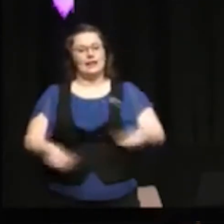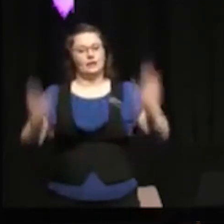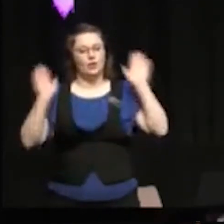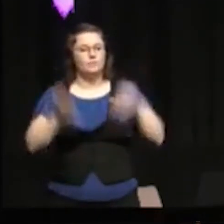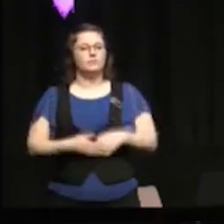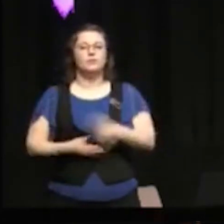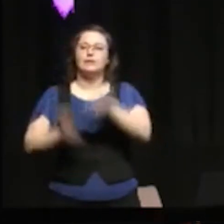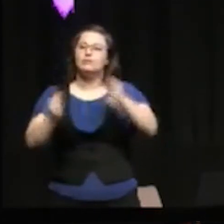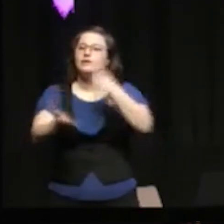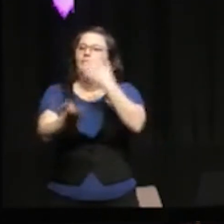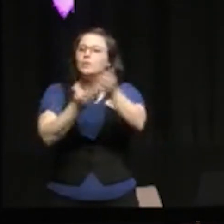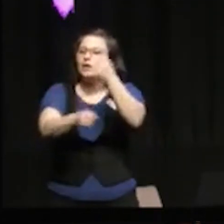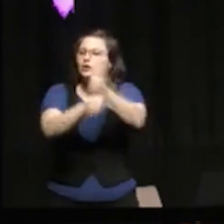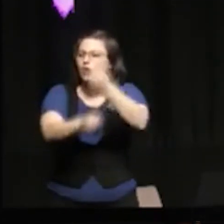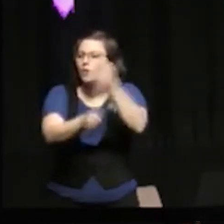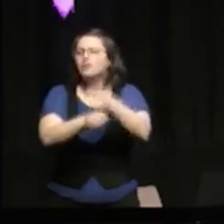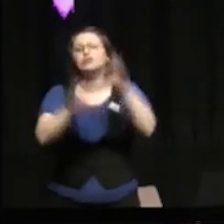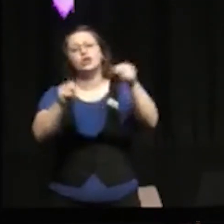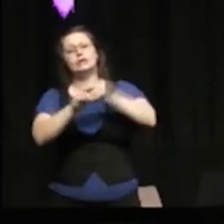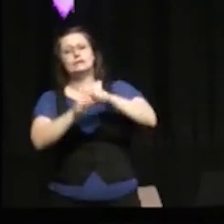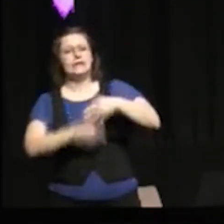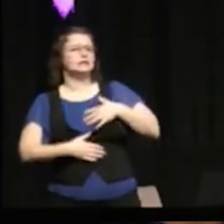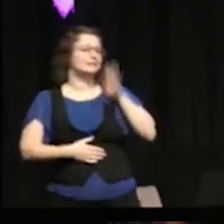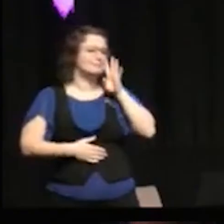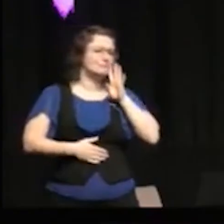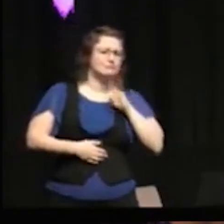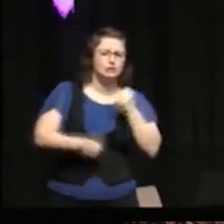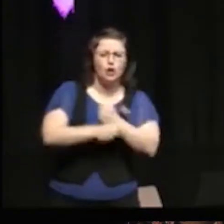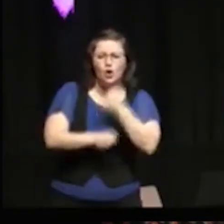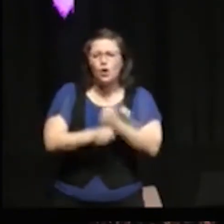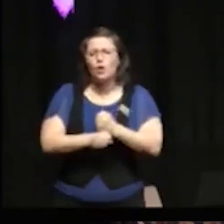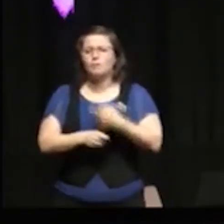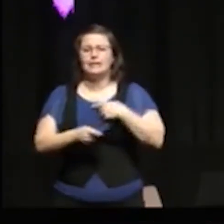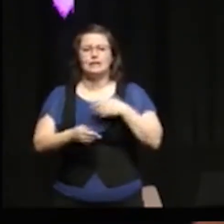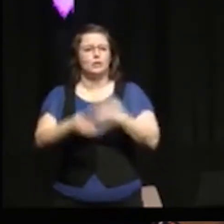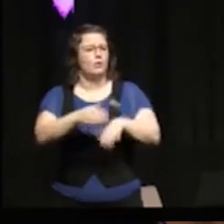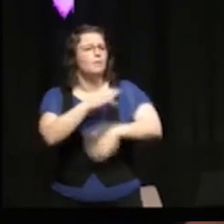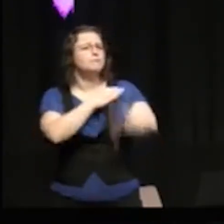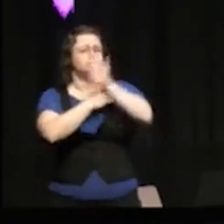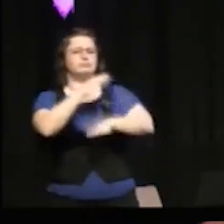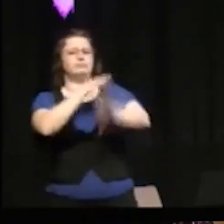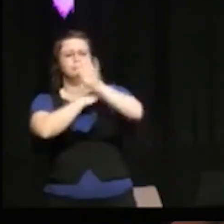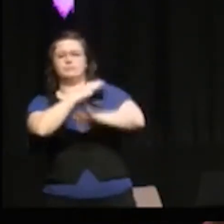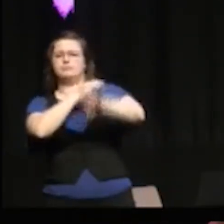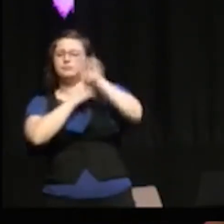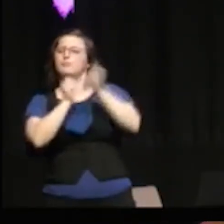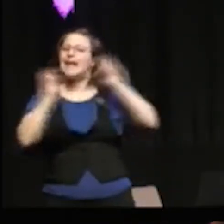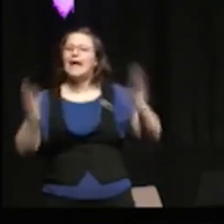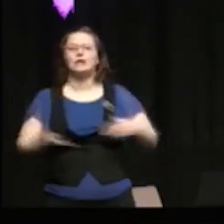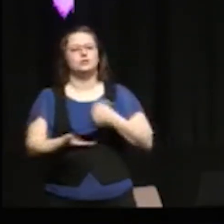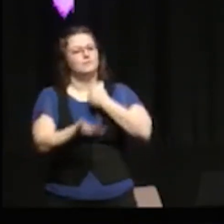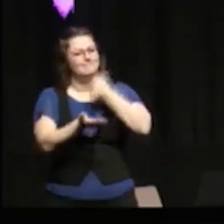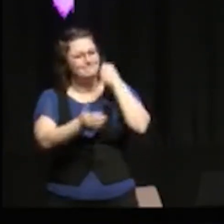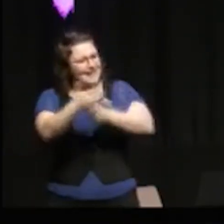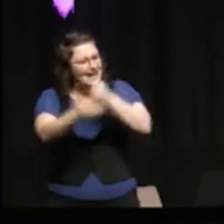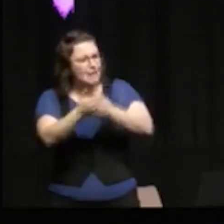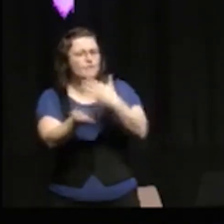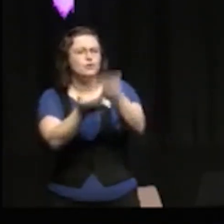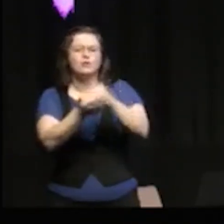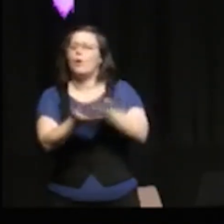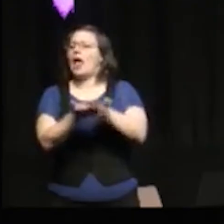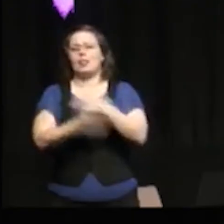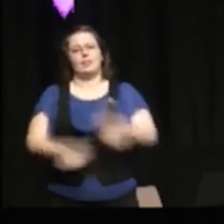say. And I think if you always, you need to continue working, even though it feels difficult and you feel that you